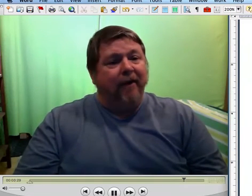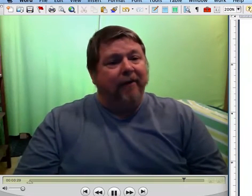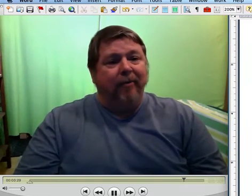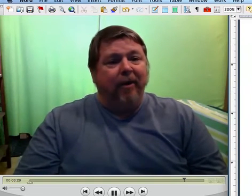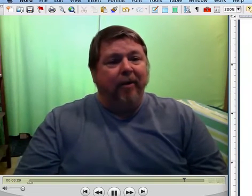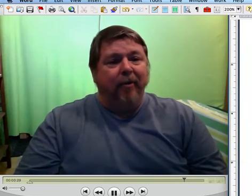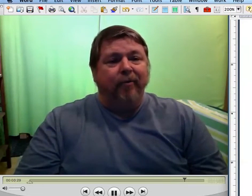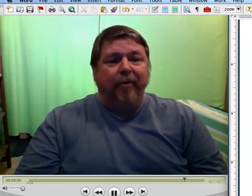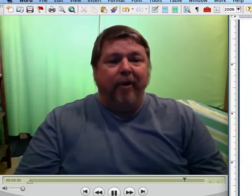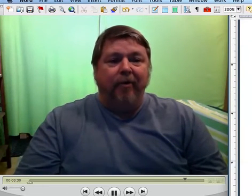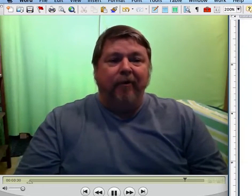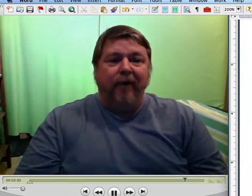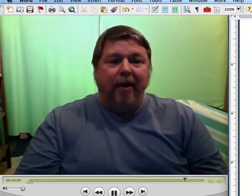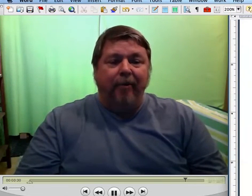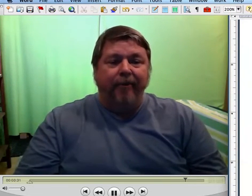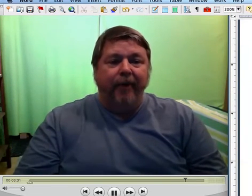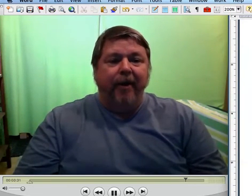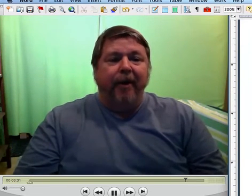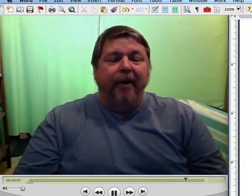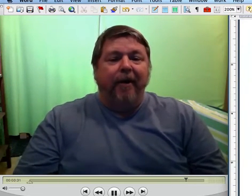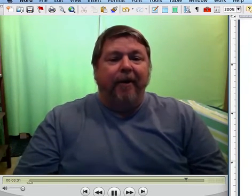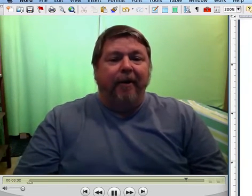it's not something that most people know is available.